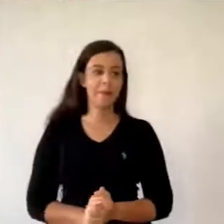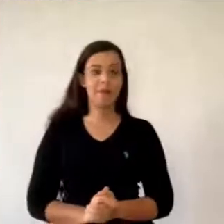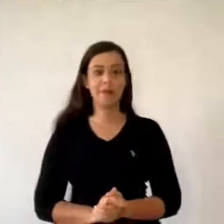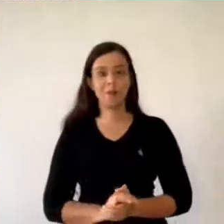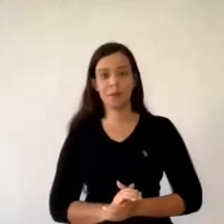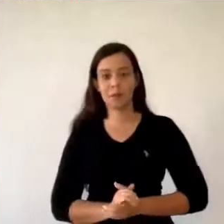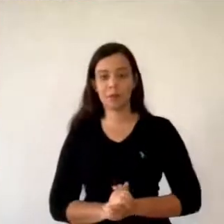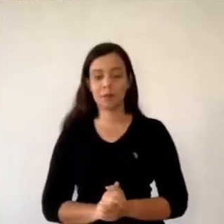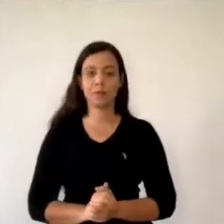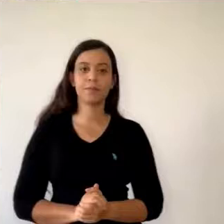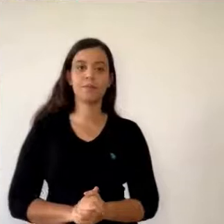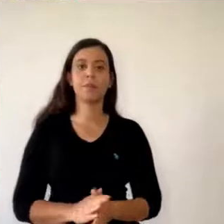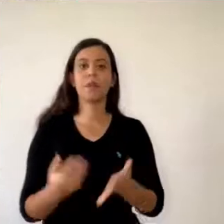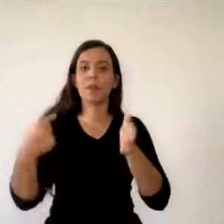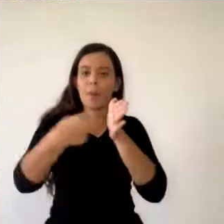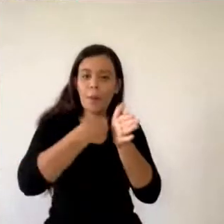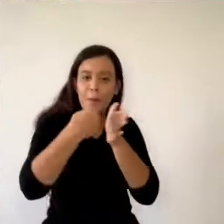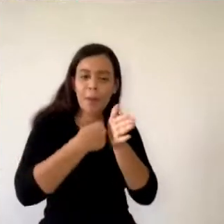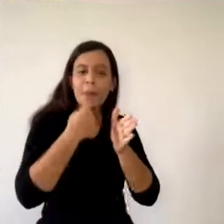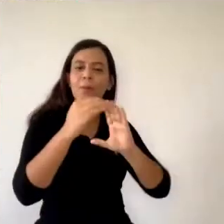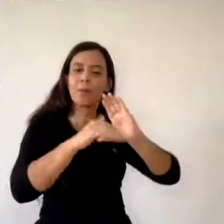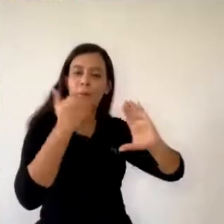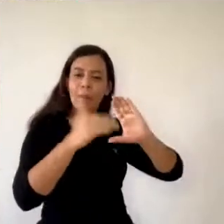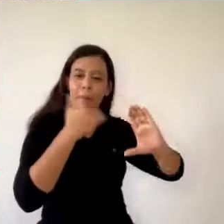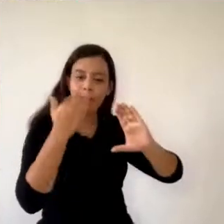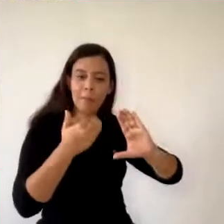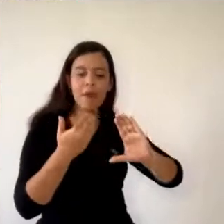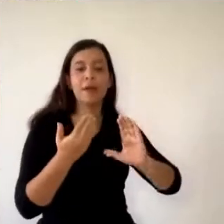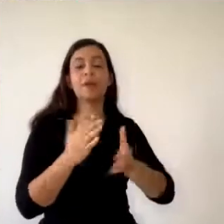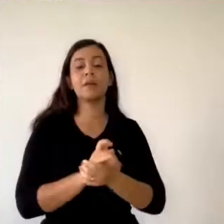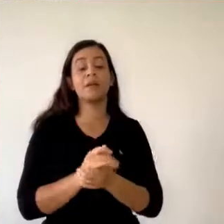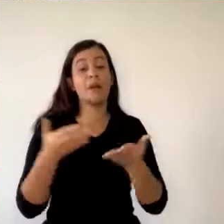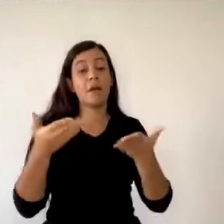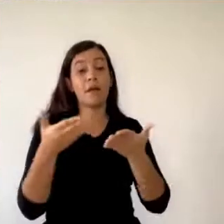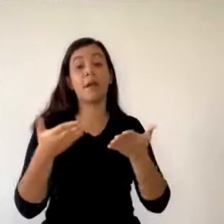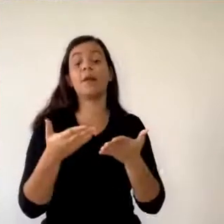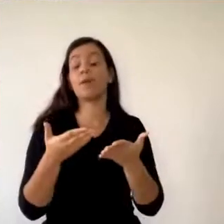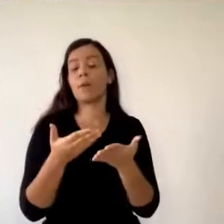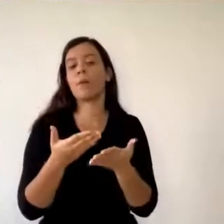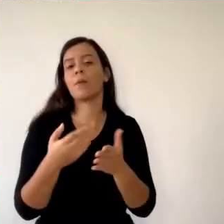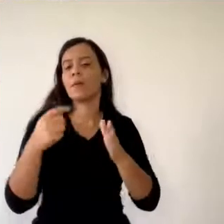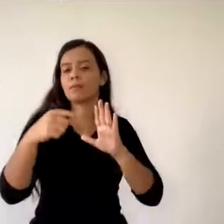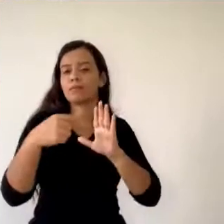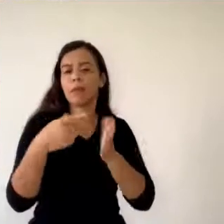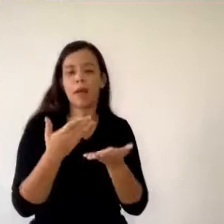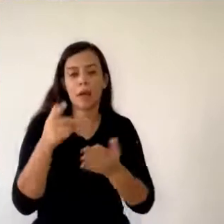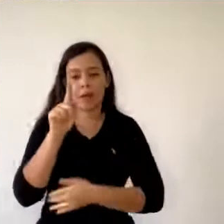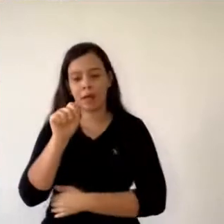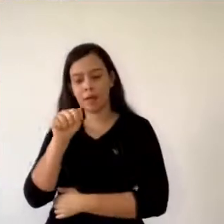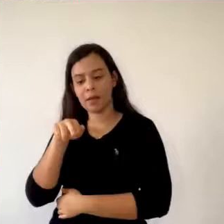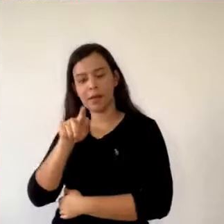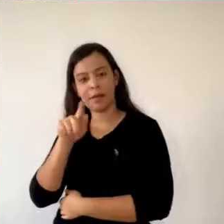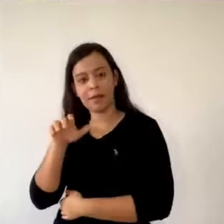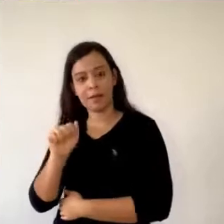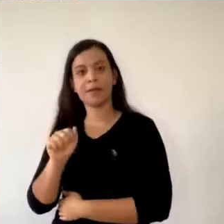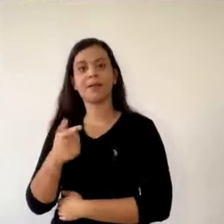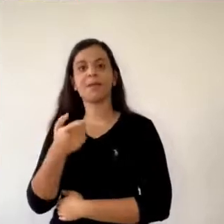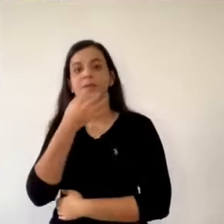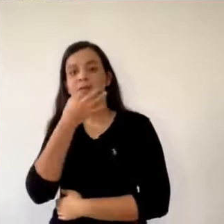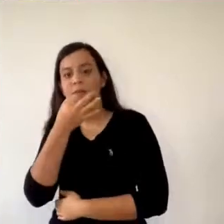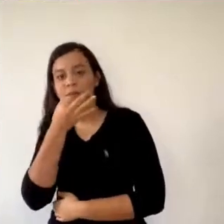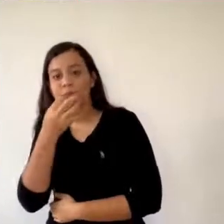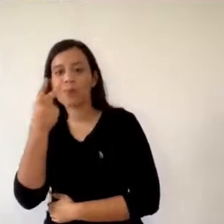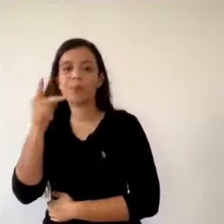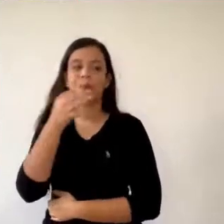some questions from the public, and I'm going to provide you with a question. Ganza, I would like you to be